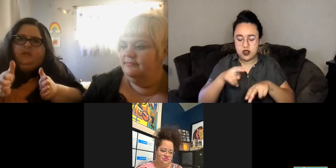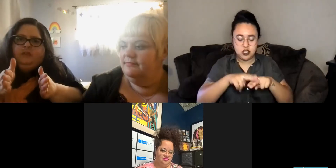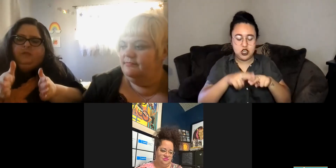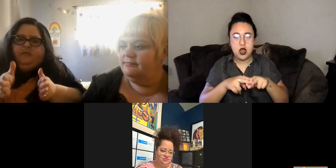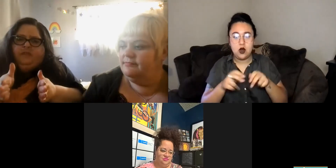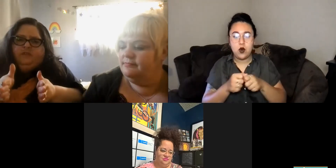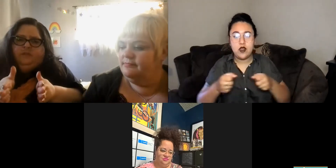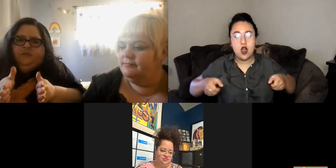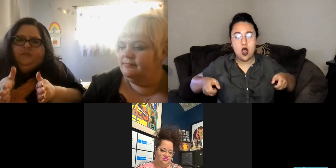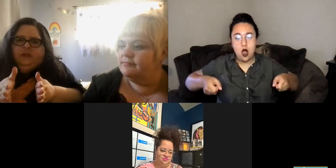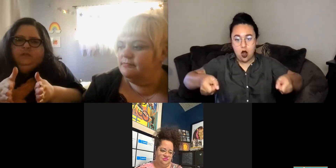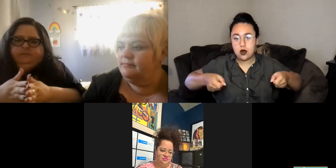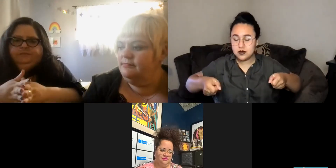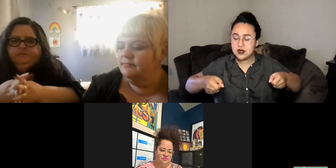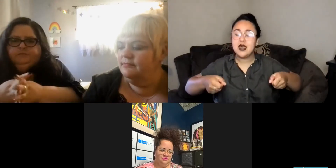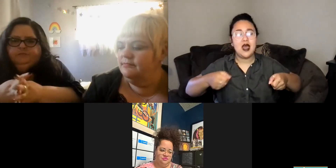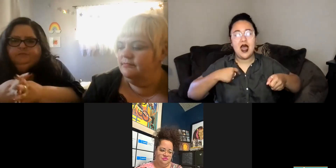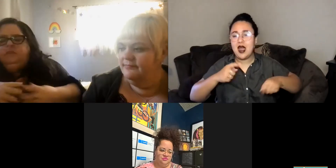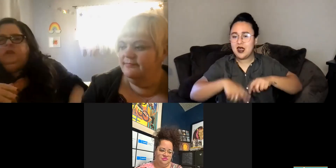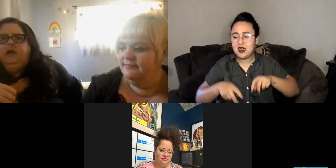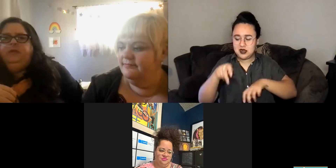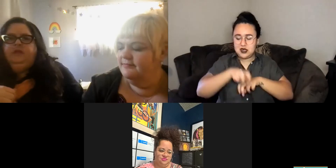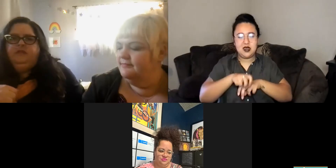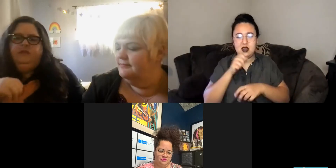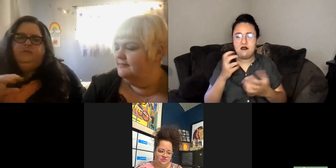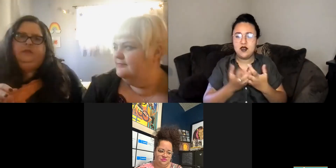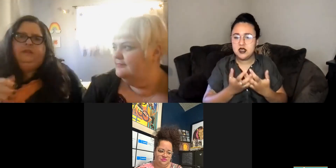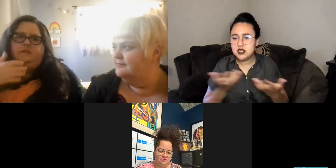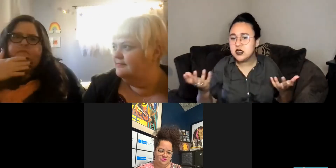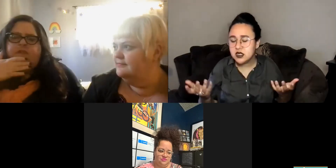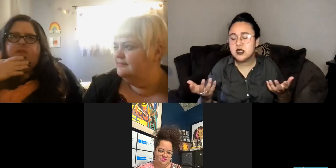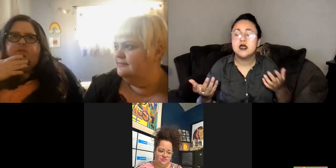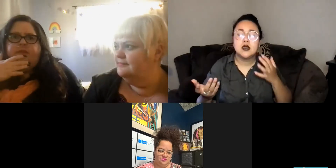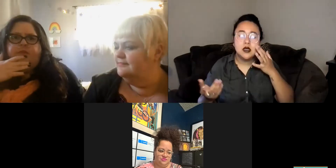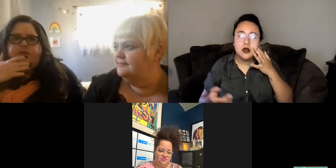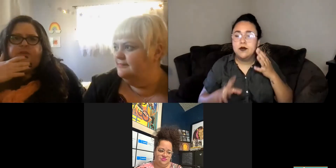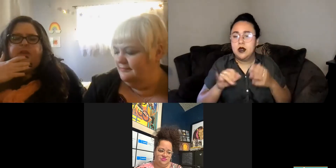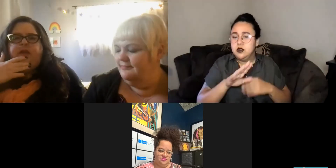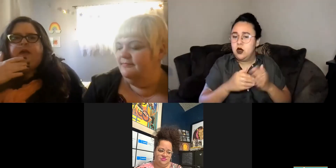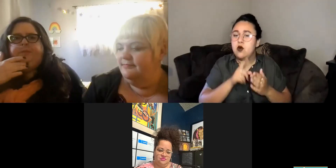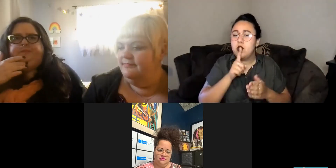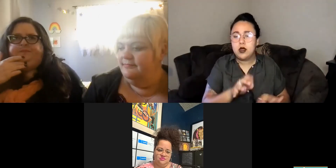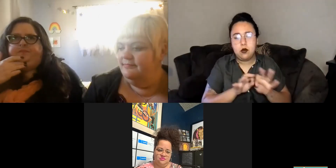arms that prevents you from fitting in it? So that's all really important.